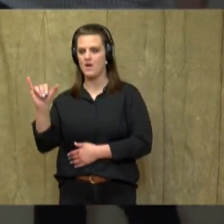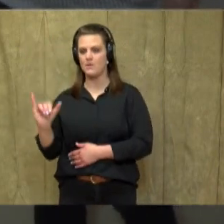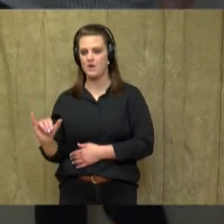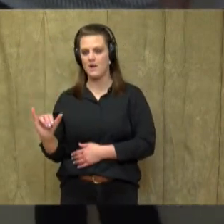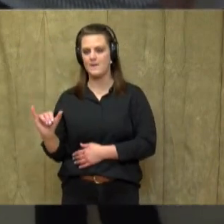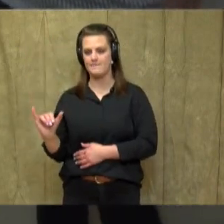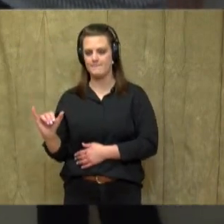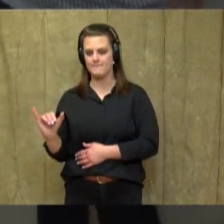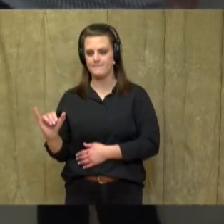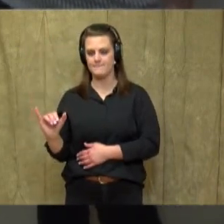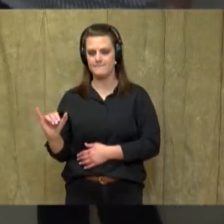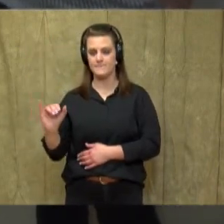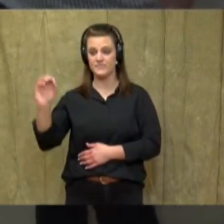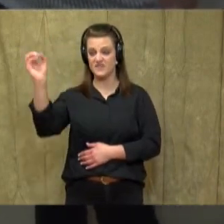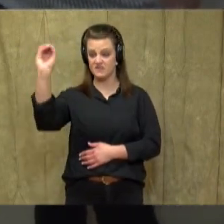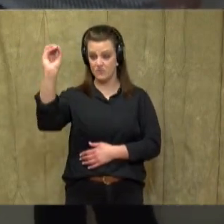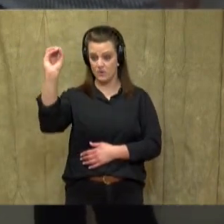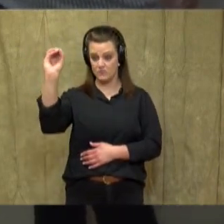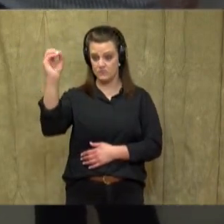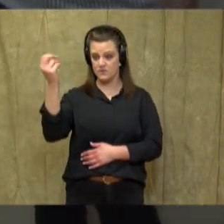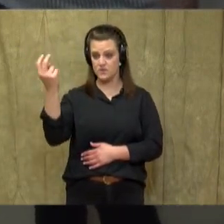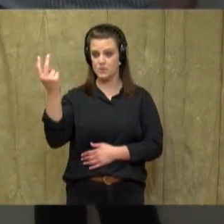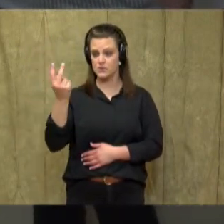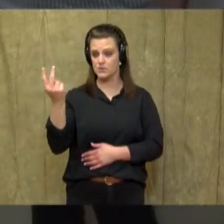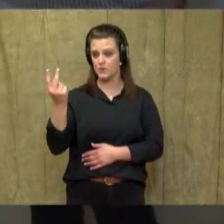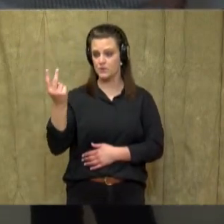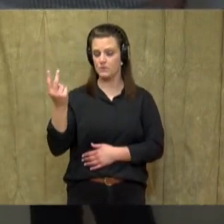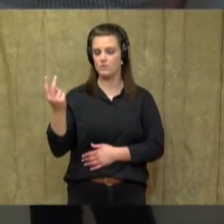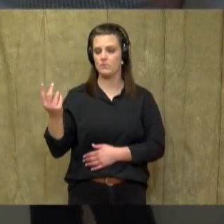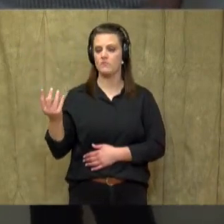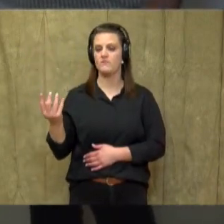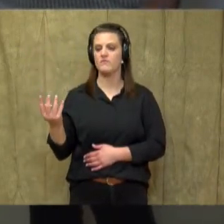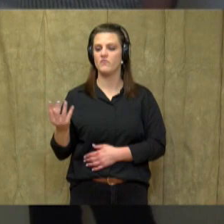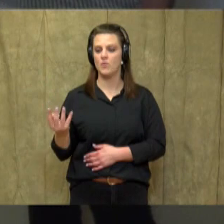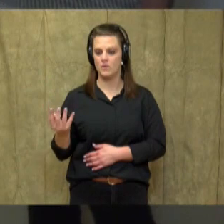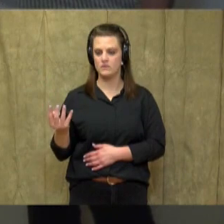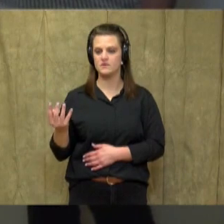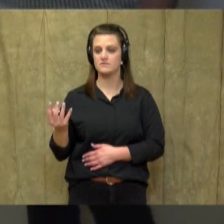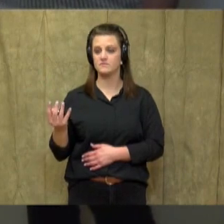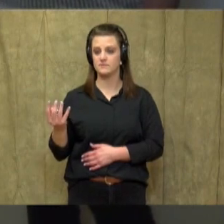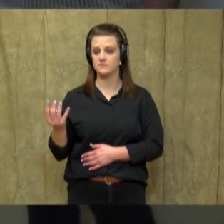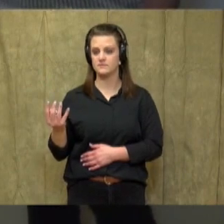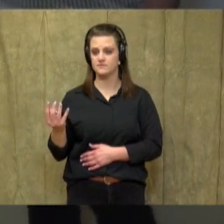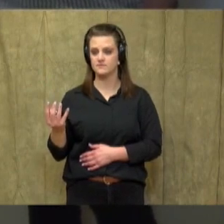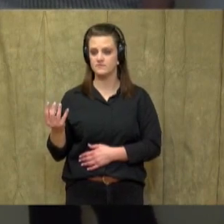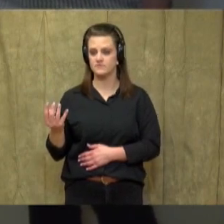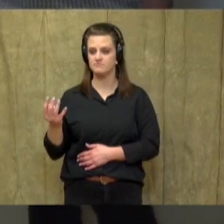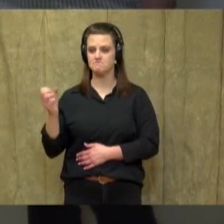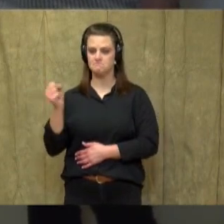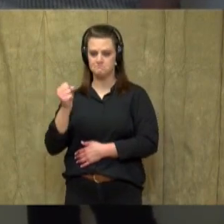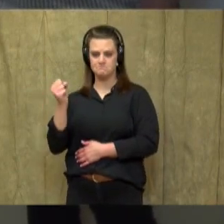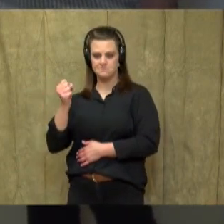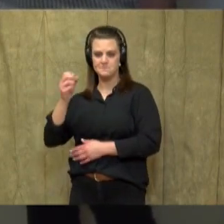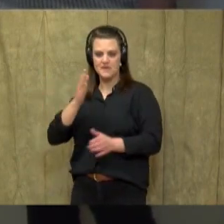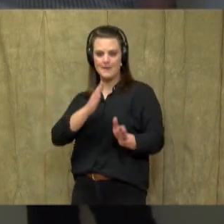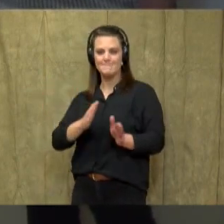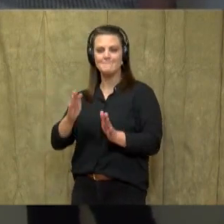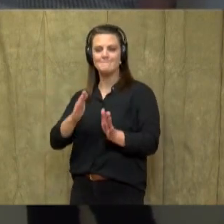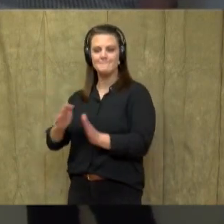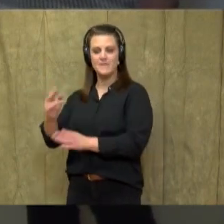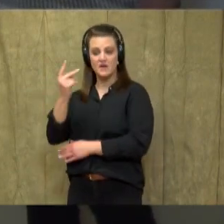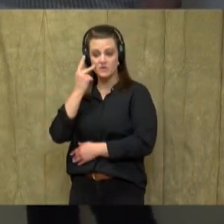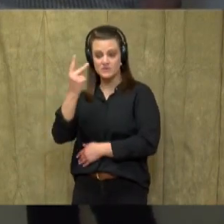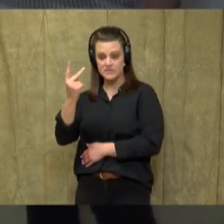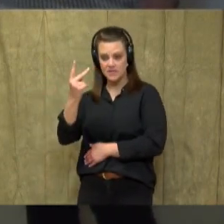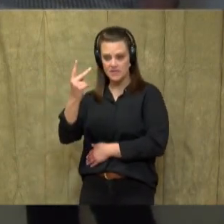y coordinates. 0, 2, 4. Yeah, so we go up